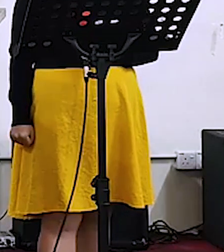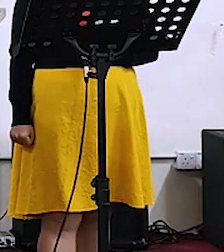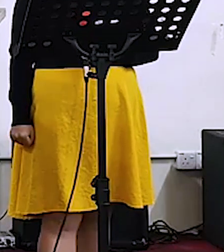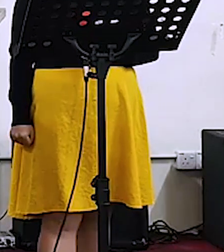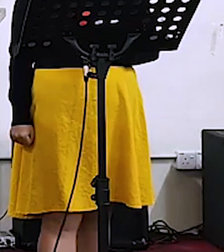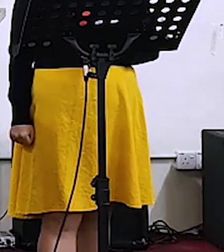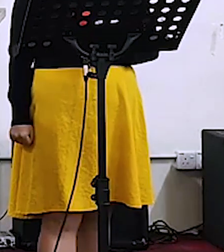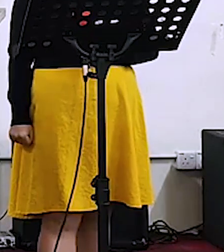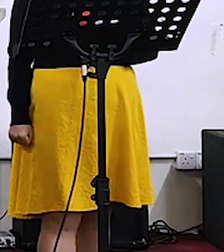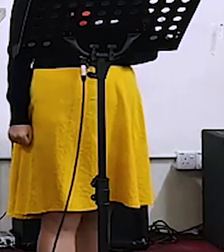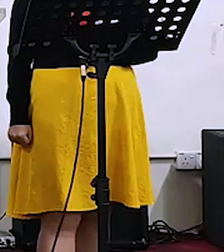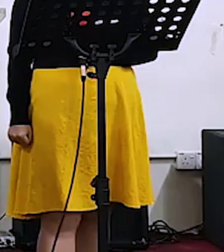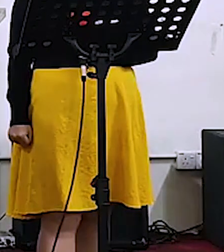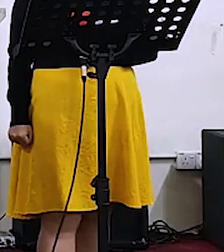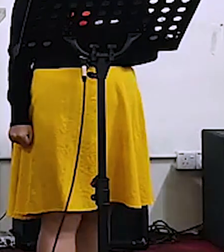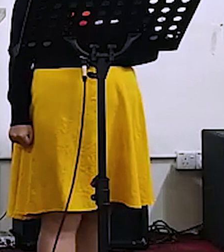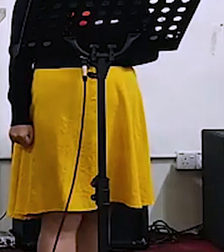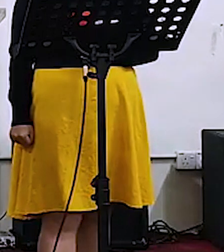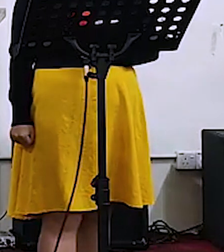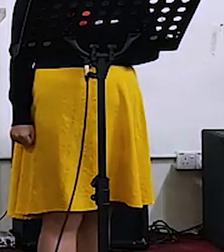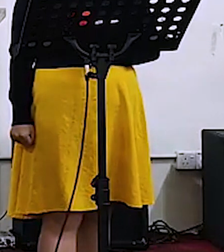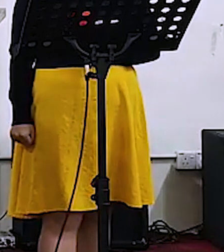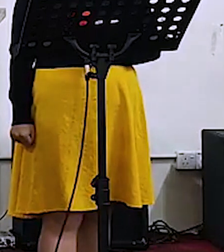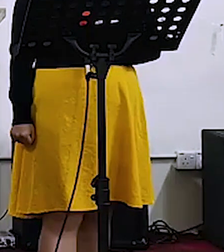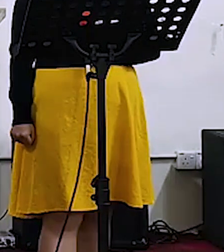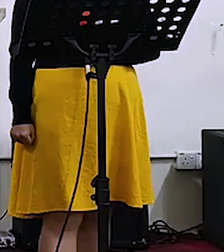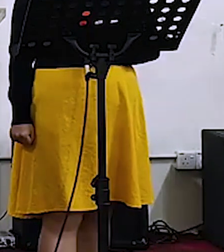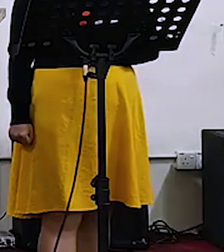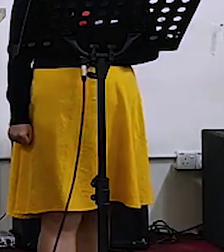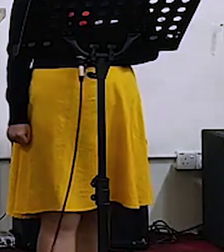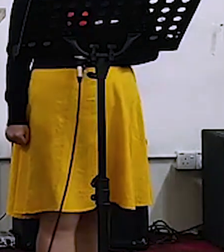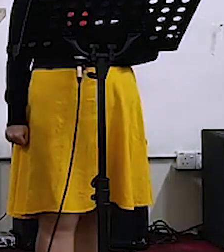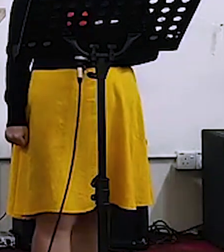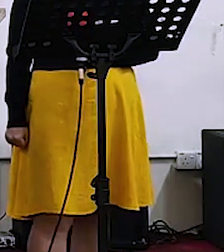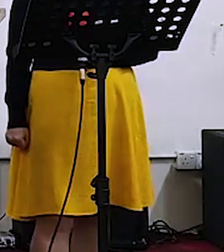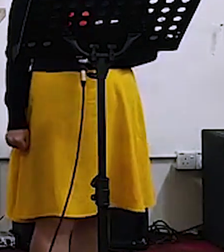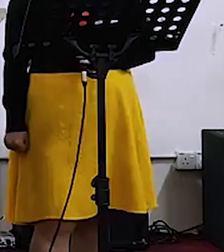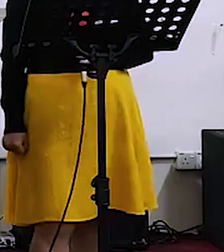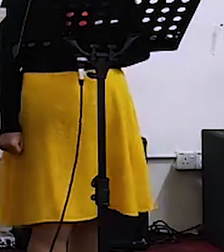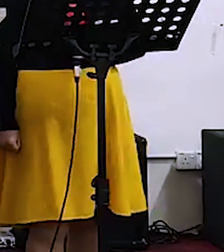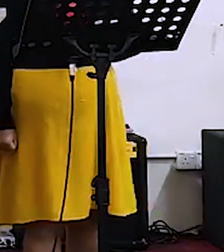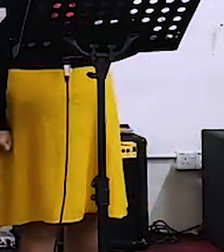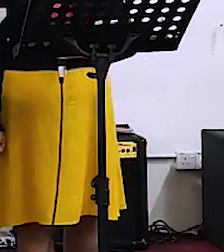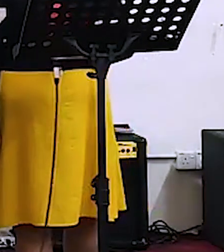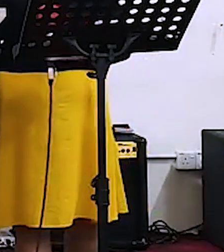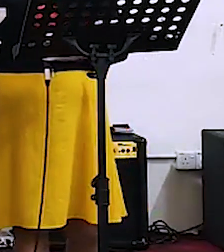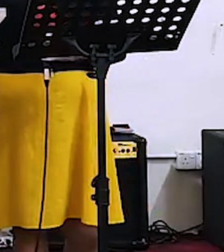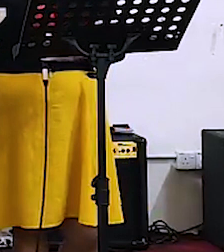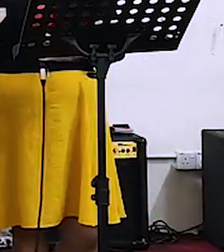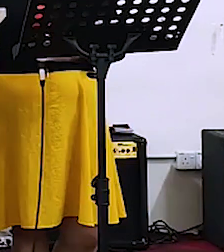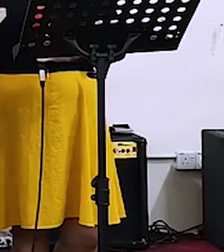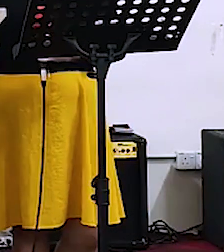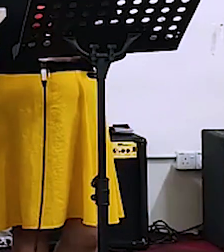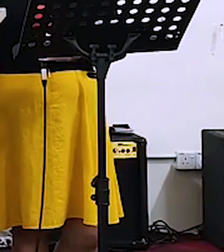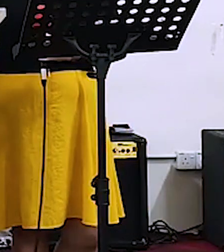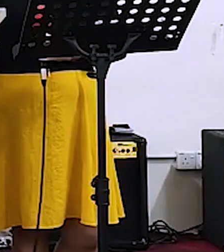mother, Adam and Eve. Says the Bible, and I believe it. You know that we have fallen, we have chosen sin over God. And